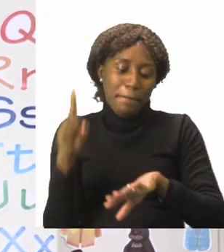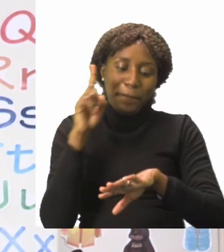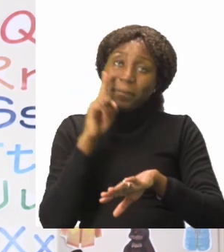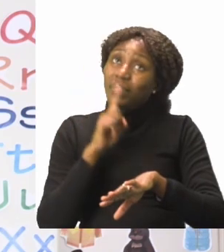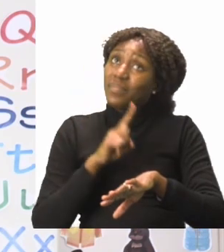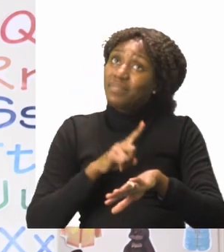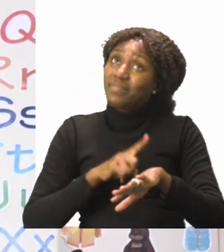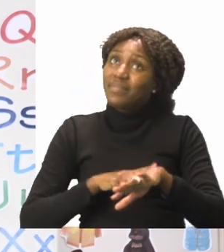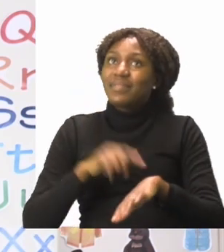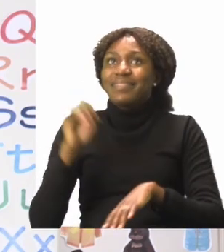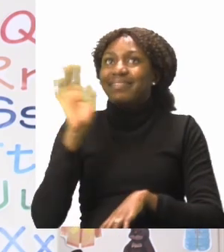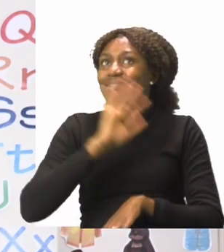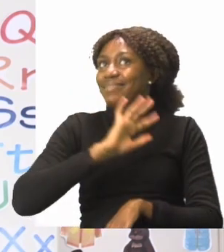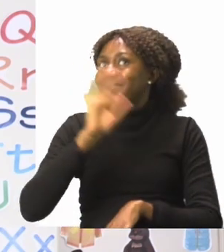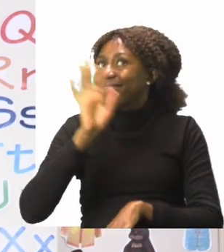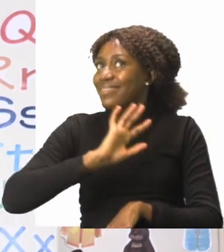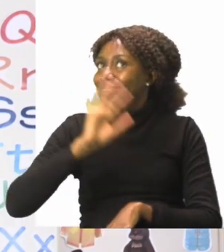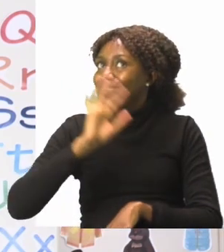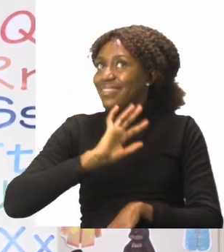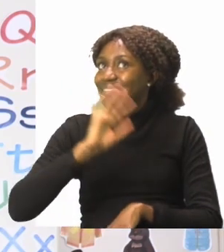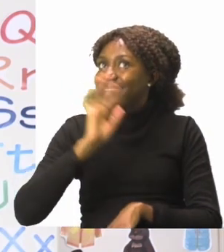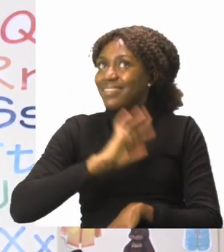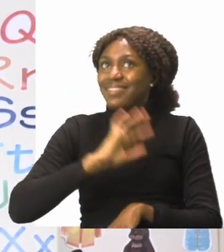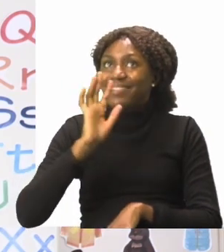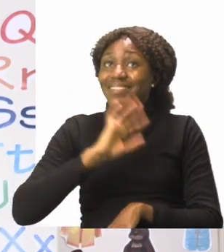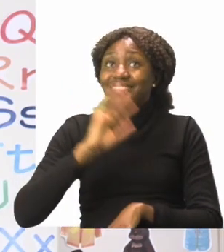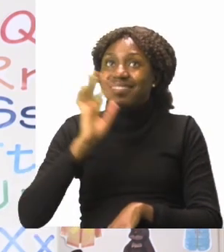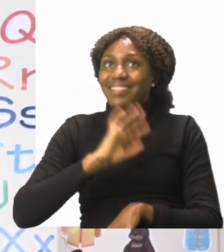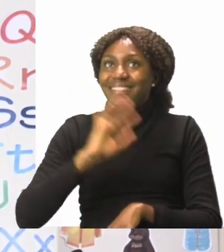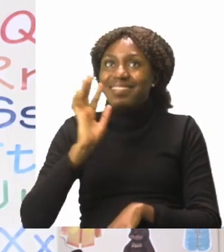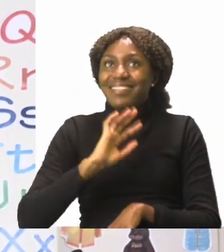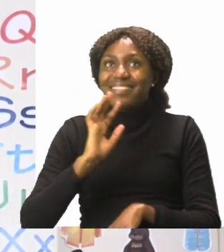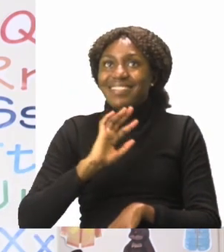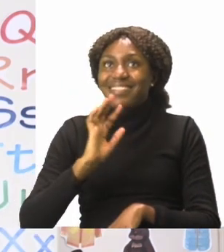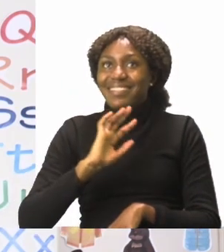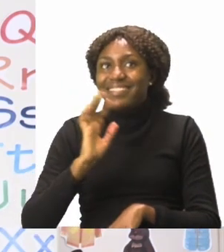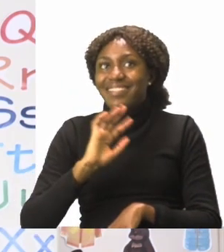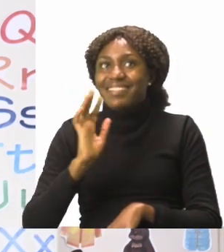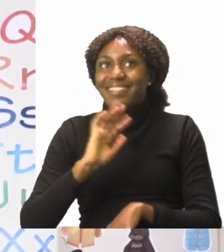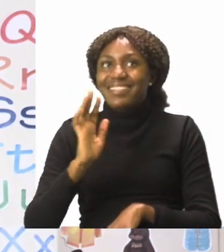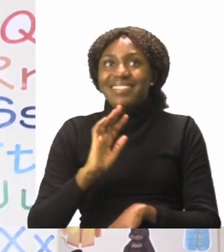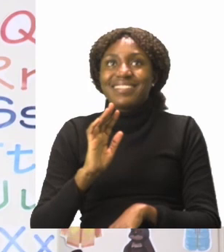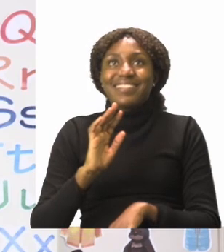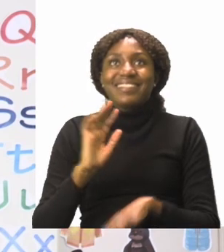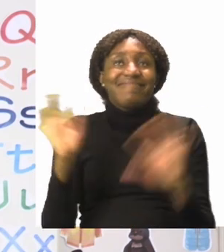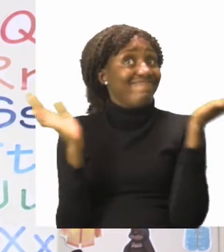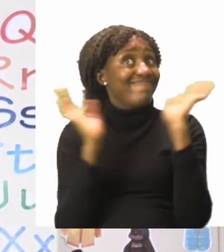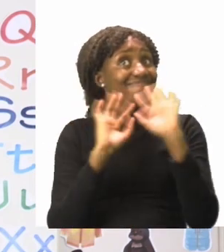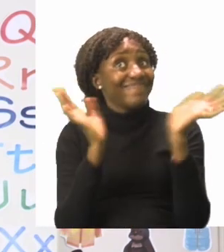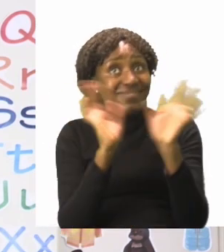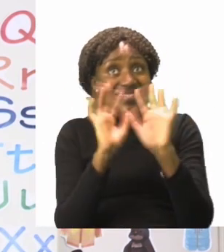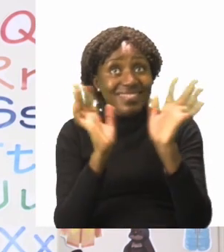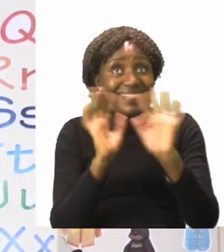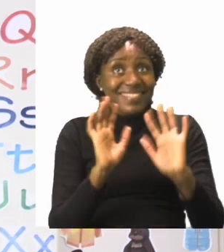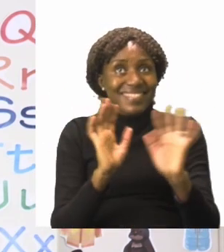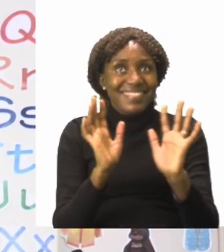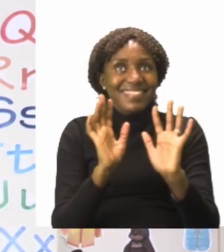goodbye. It's time to say goodbye.